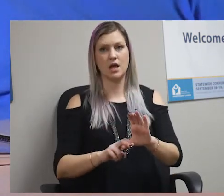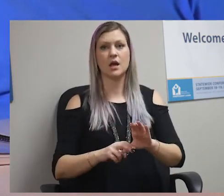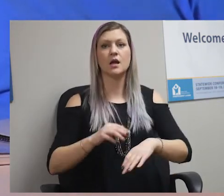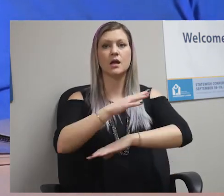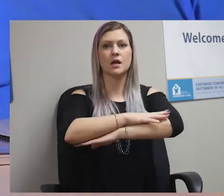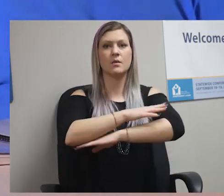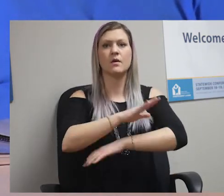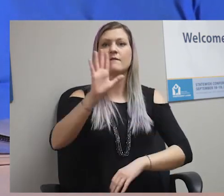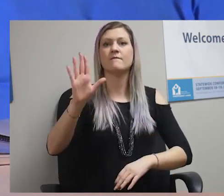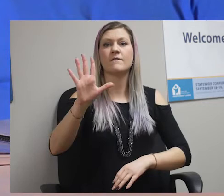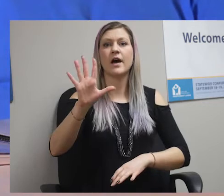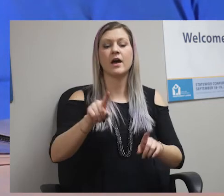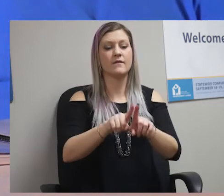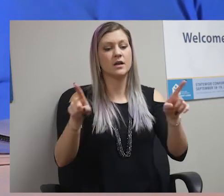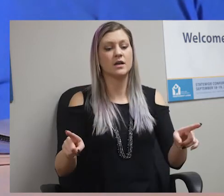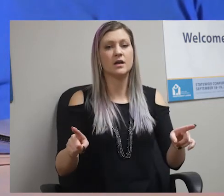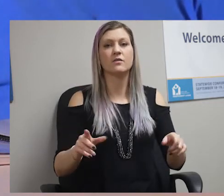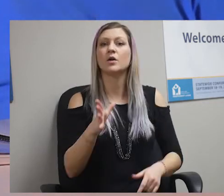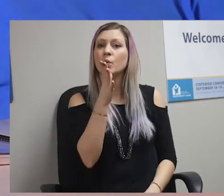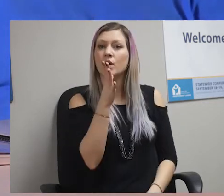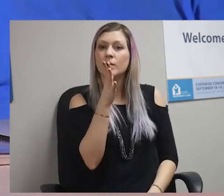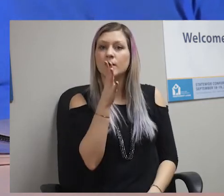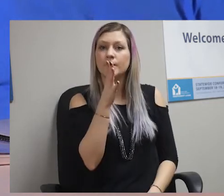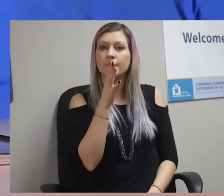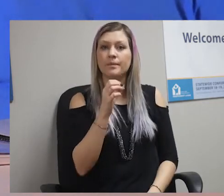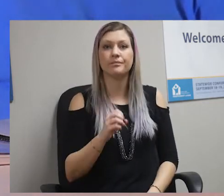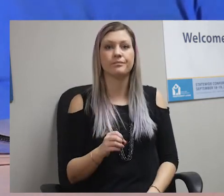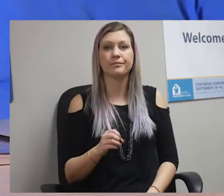women. All they did was sit there and stare at the